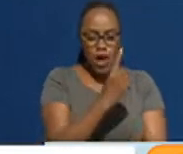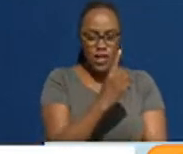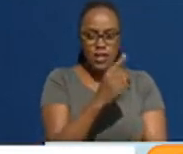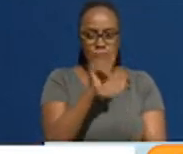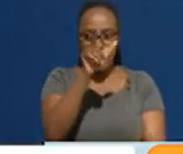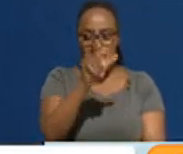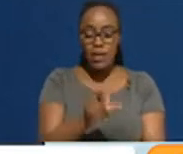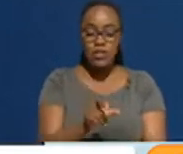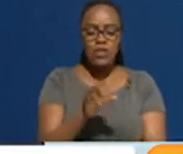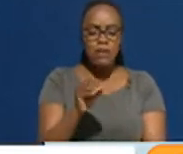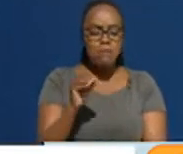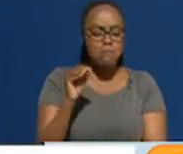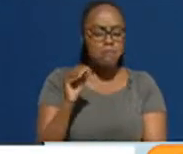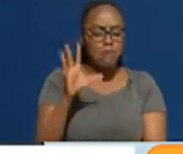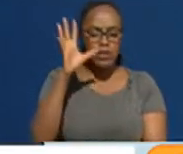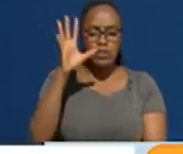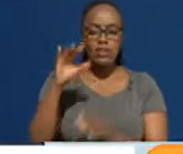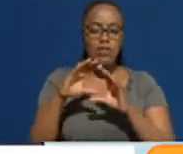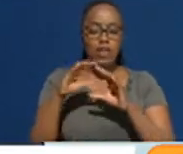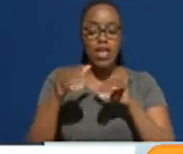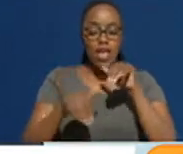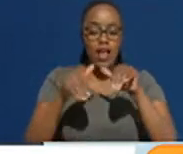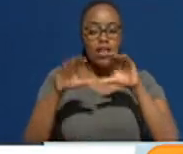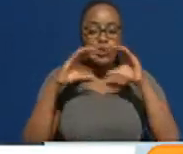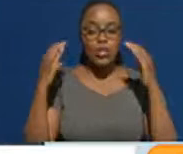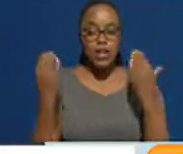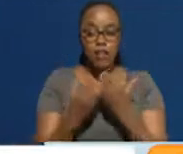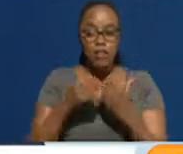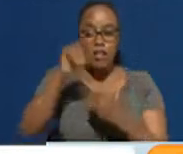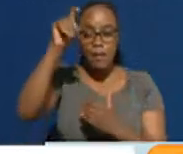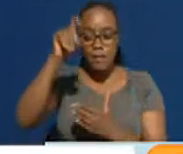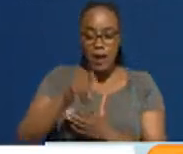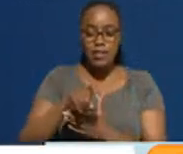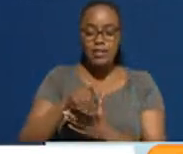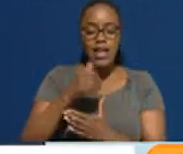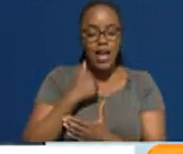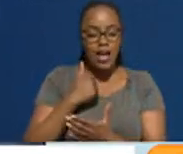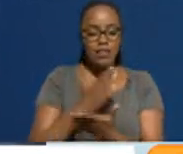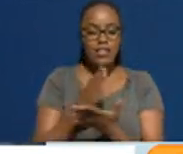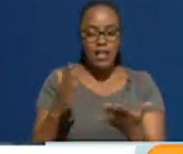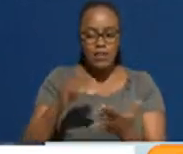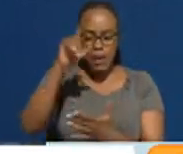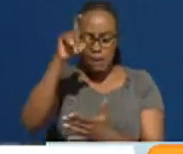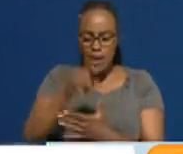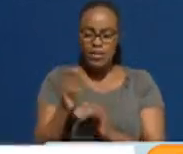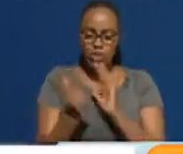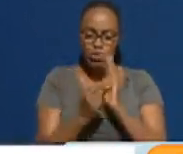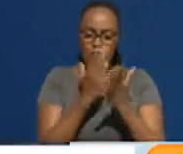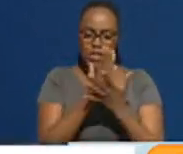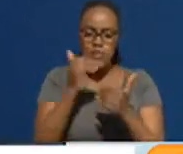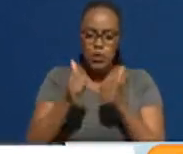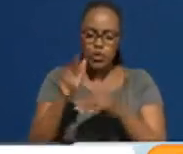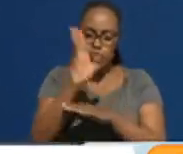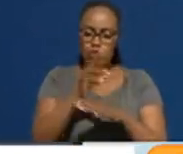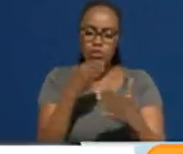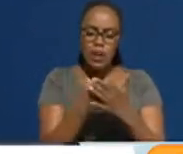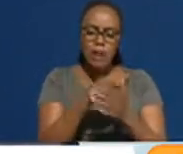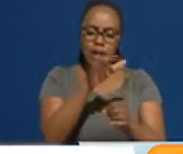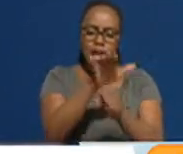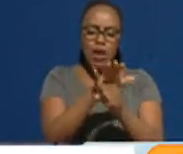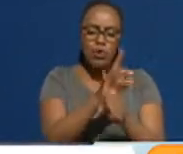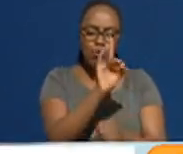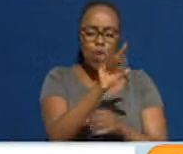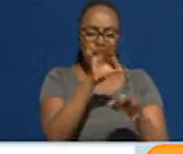most expensive election in the world. Mm. And therefore, it must count for something. it must count for something that we have spent so much money per